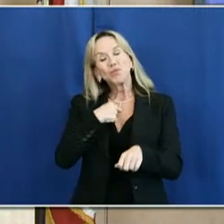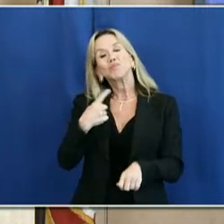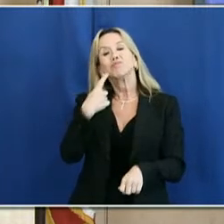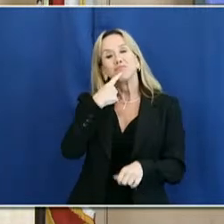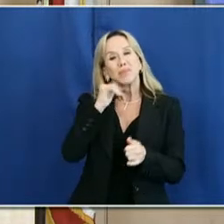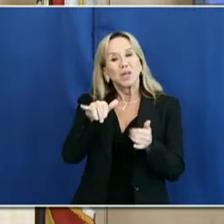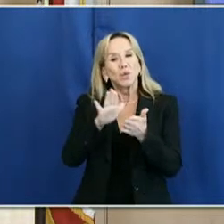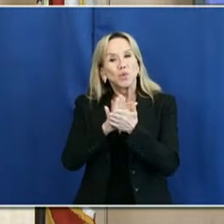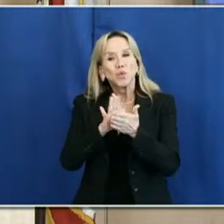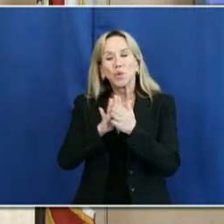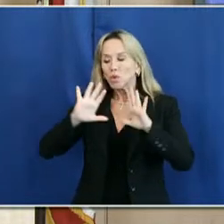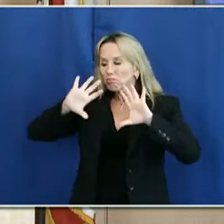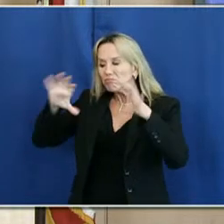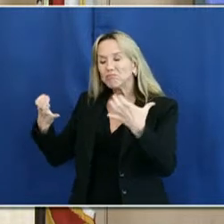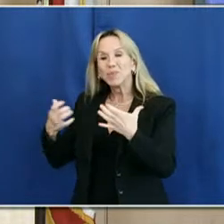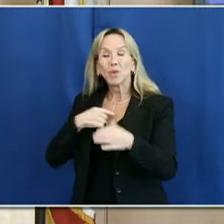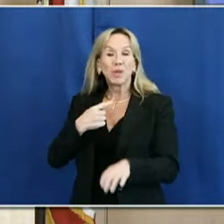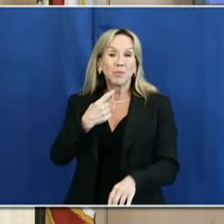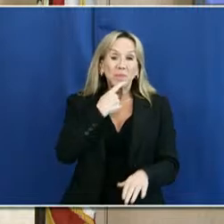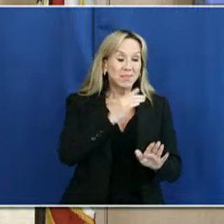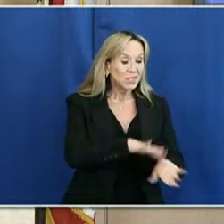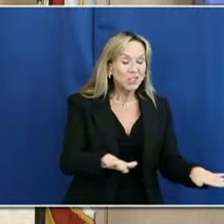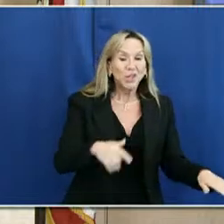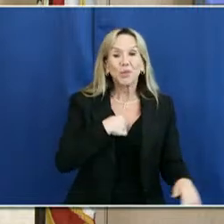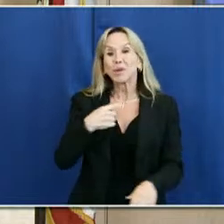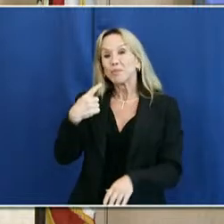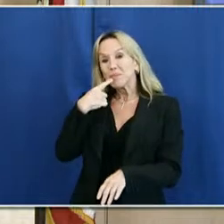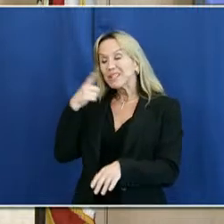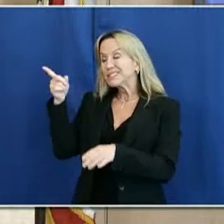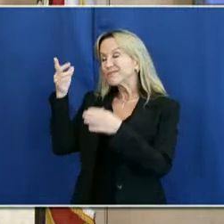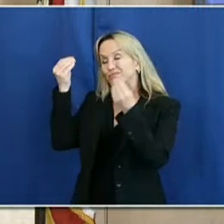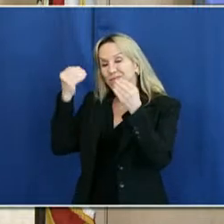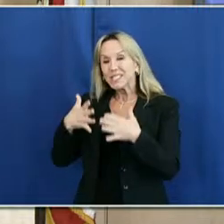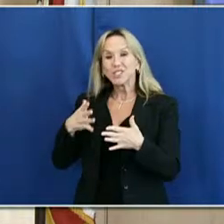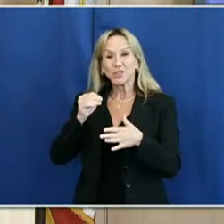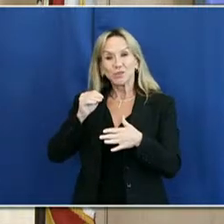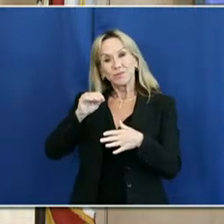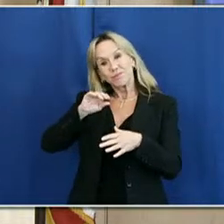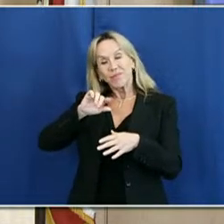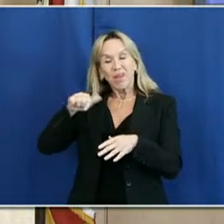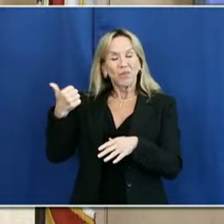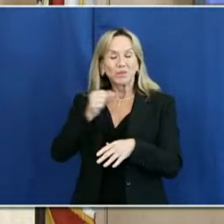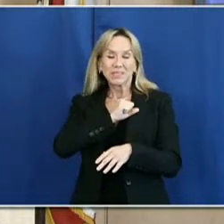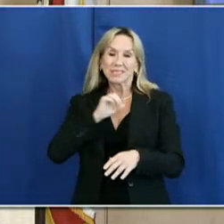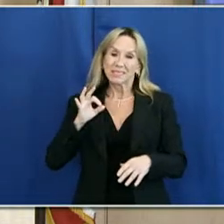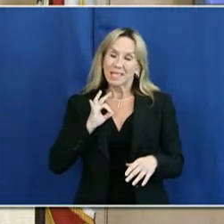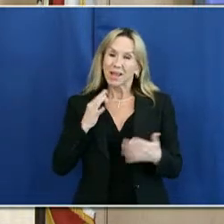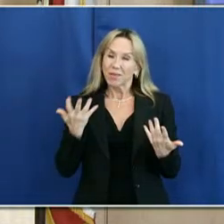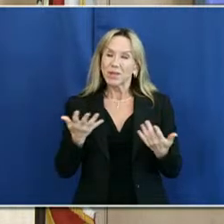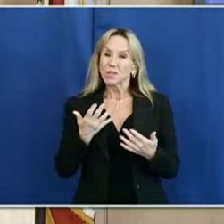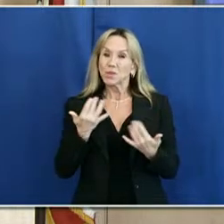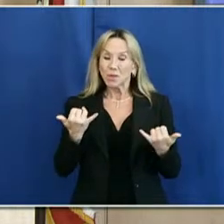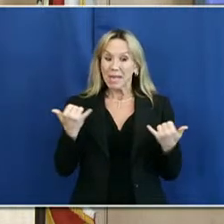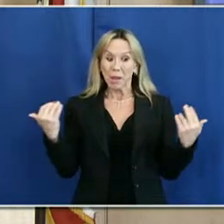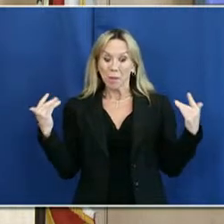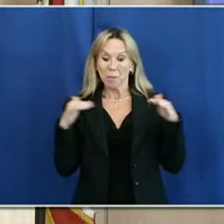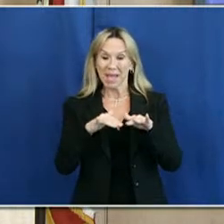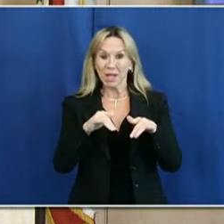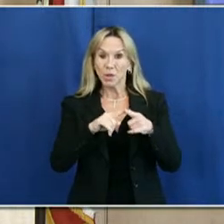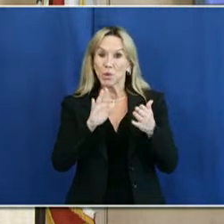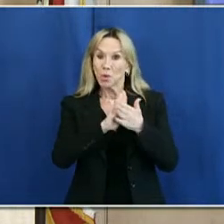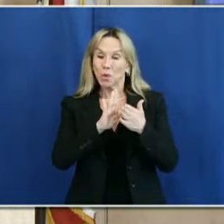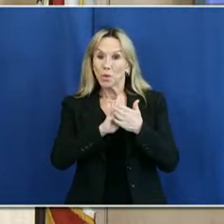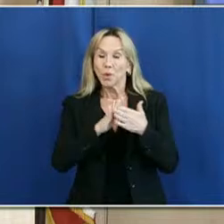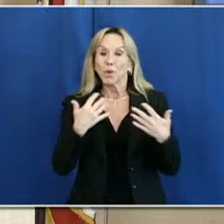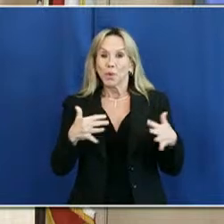school communities, we miss our children and teachers and classified staff. And it's been, this back to school is really